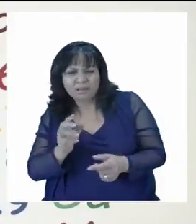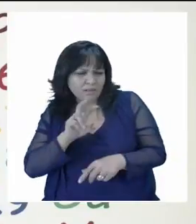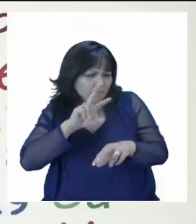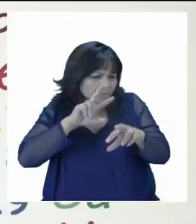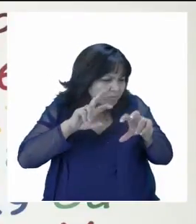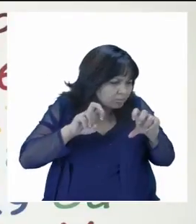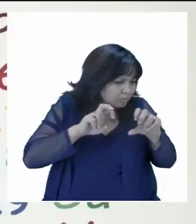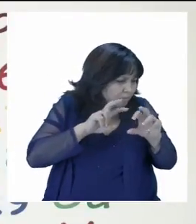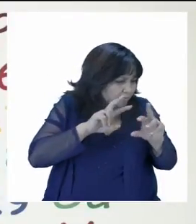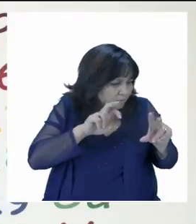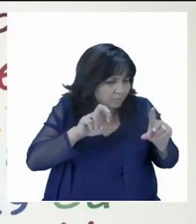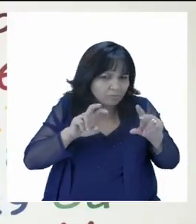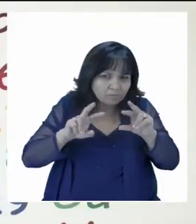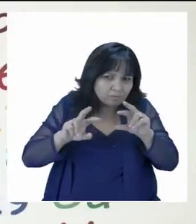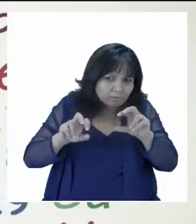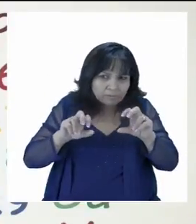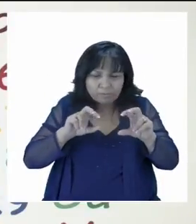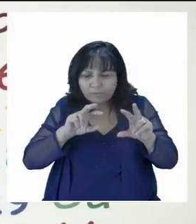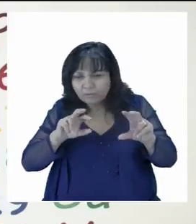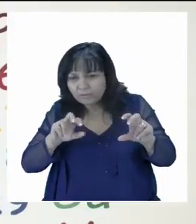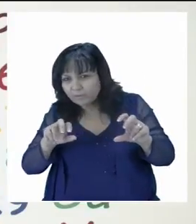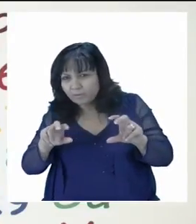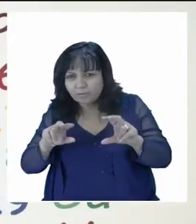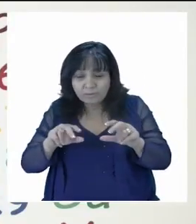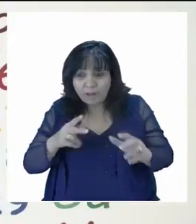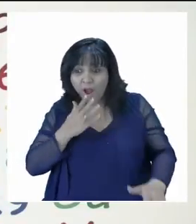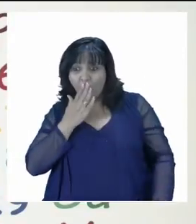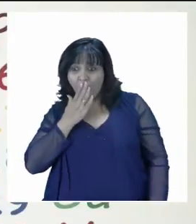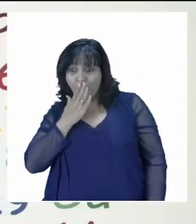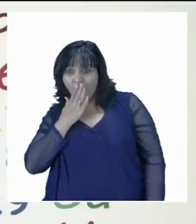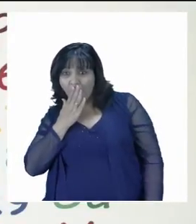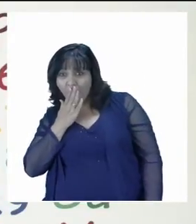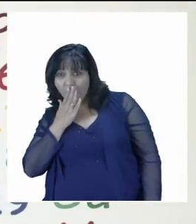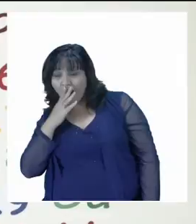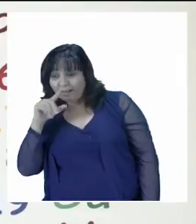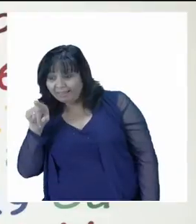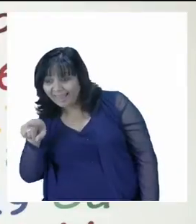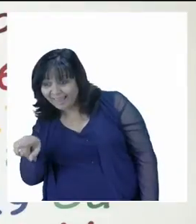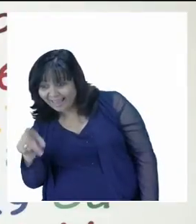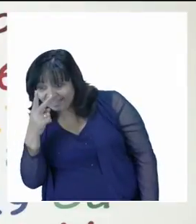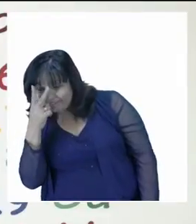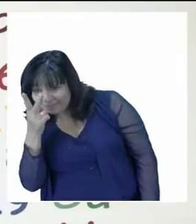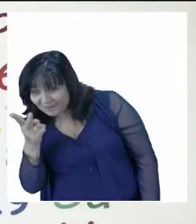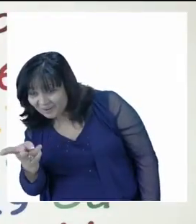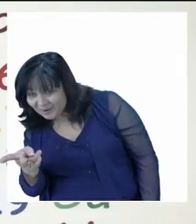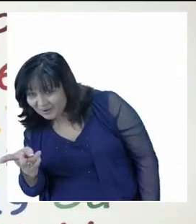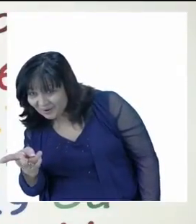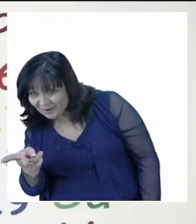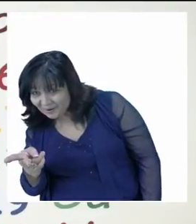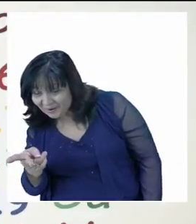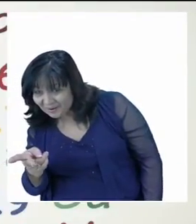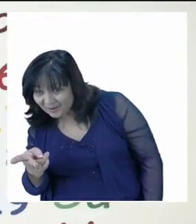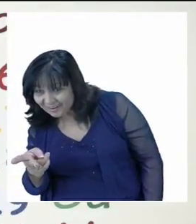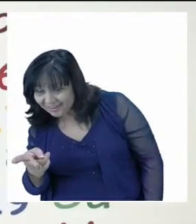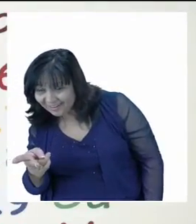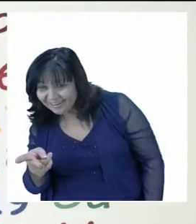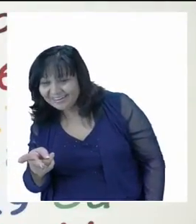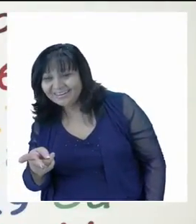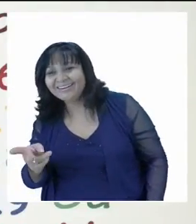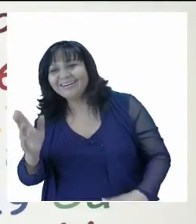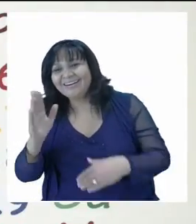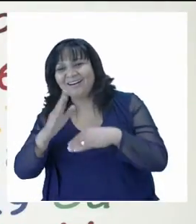Let's look around. Oh, I found some. They are on